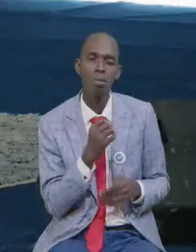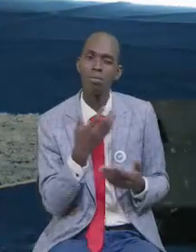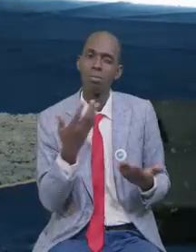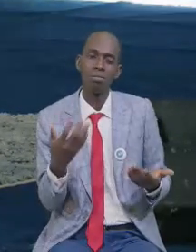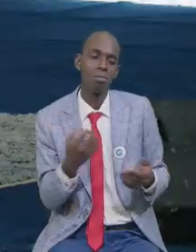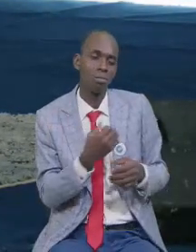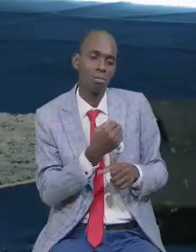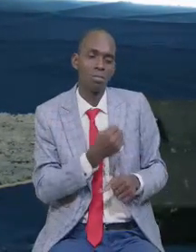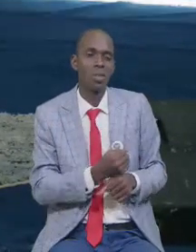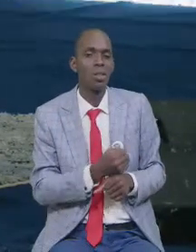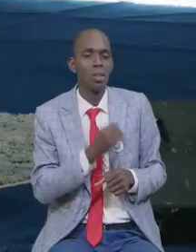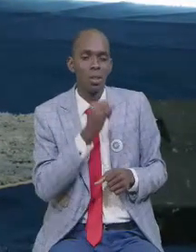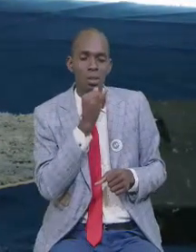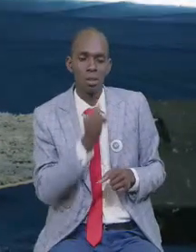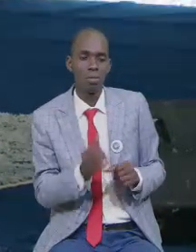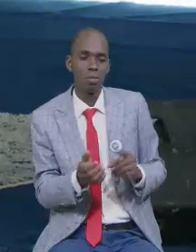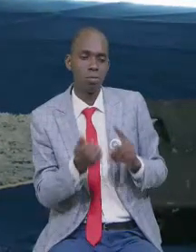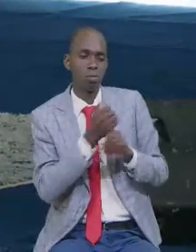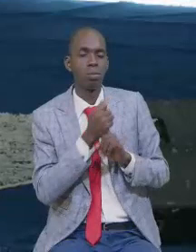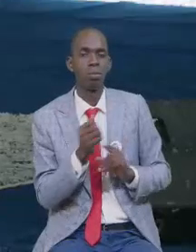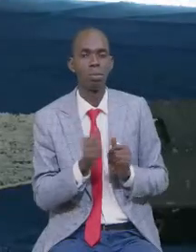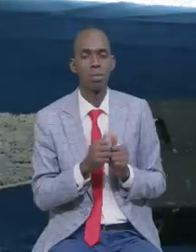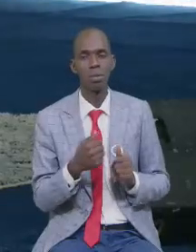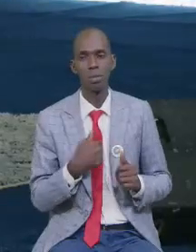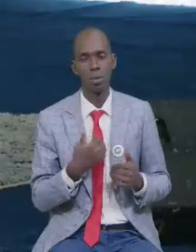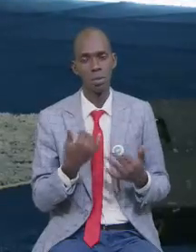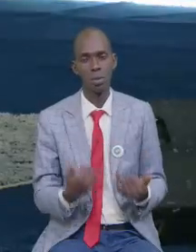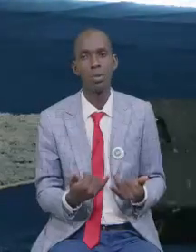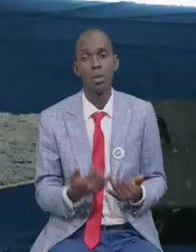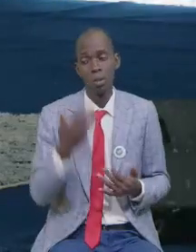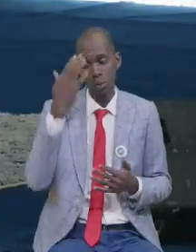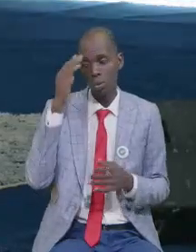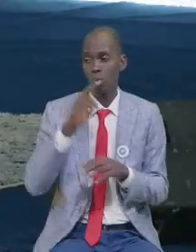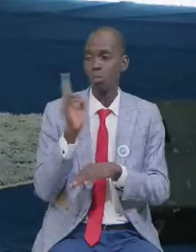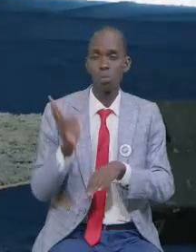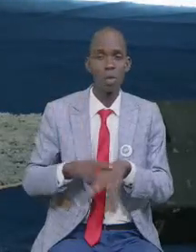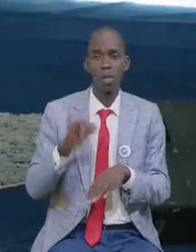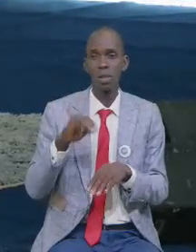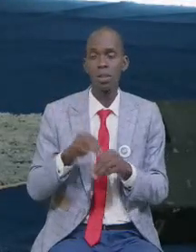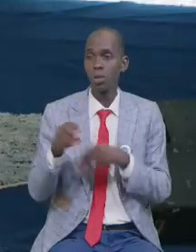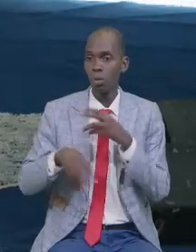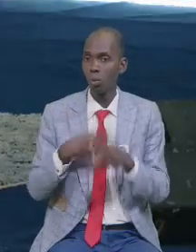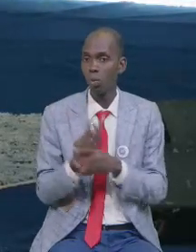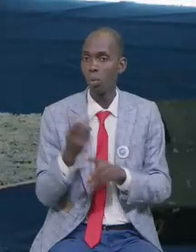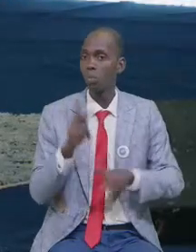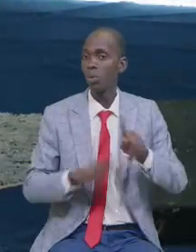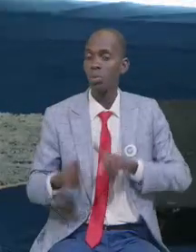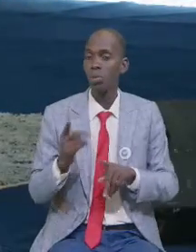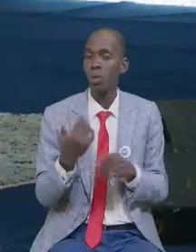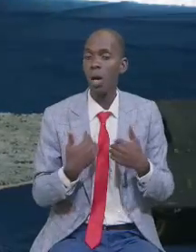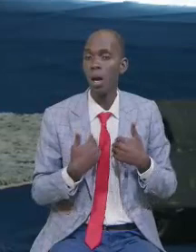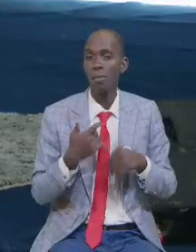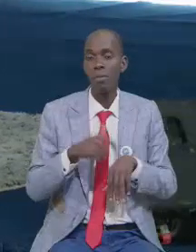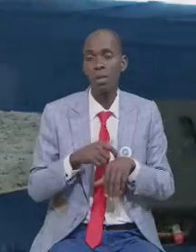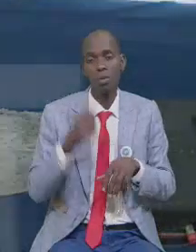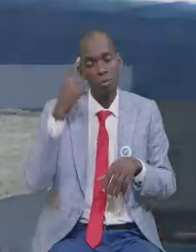setting on. And normally, even in the world, they retire. Even in the world,